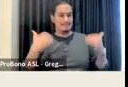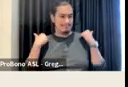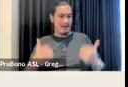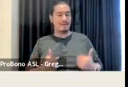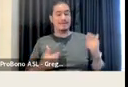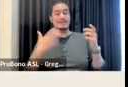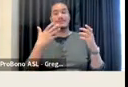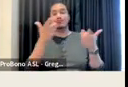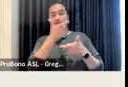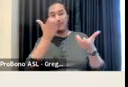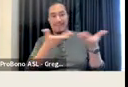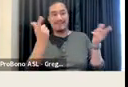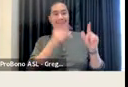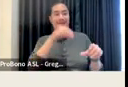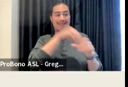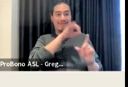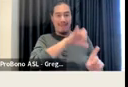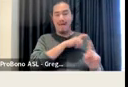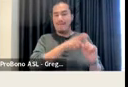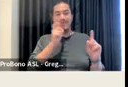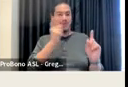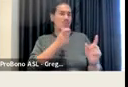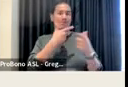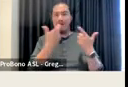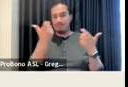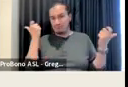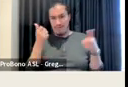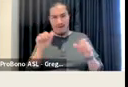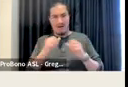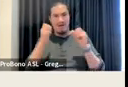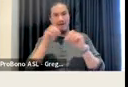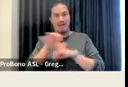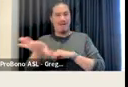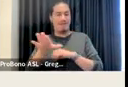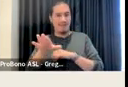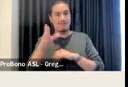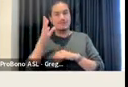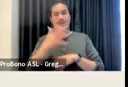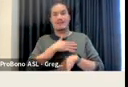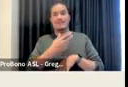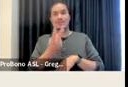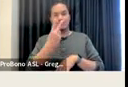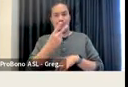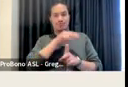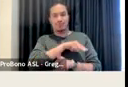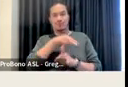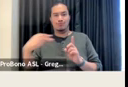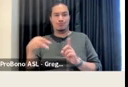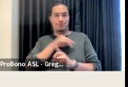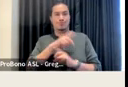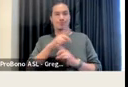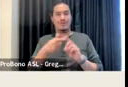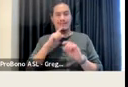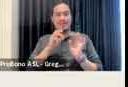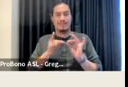that, but the point is not to traumatize the audience at all. And so those are kind of like my two references of framework here of what I'm saying when I say you can